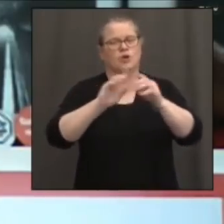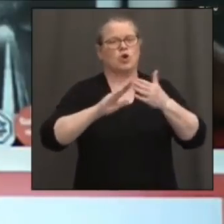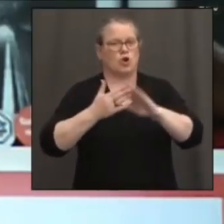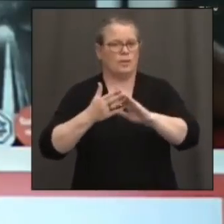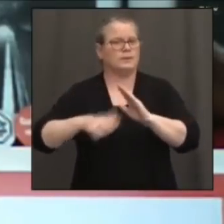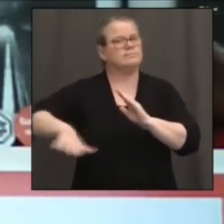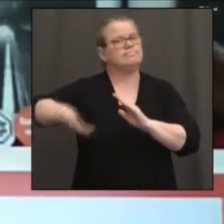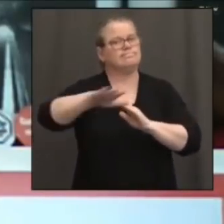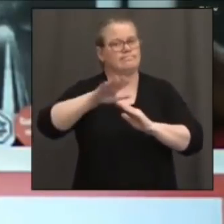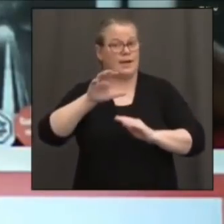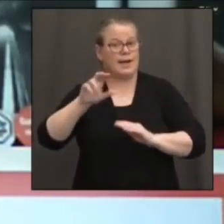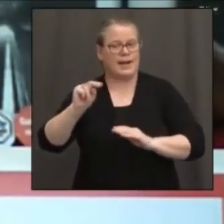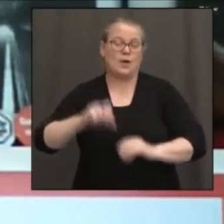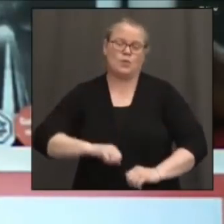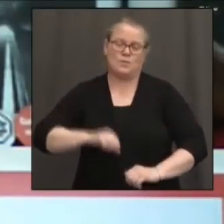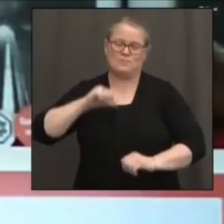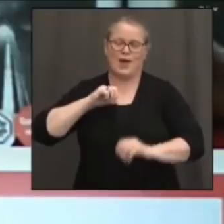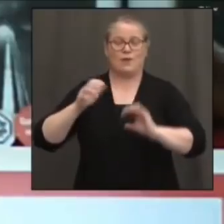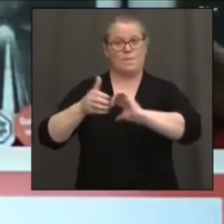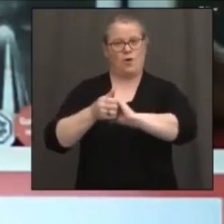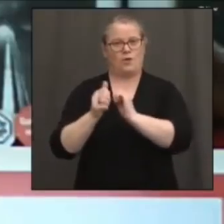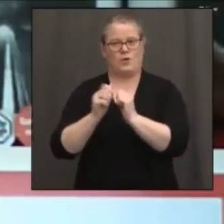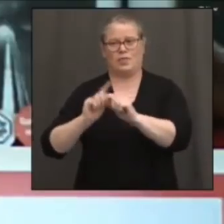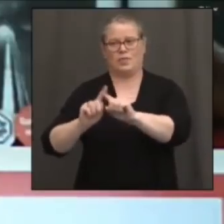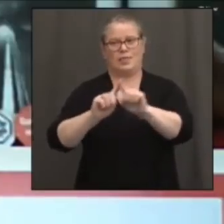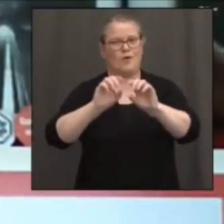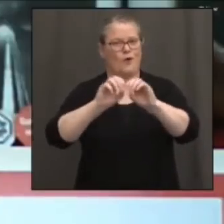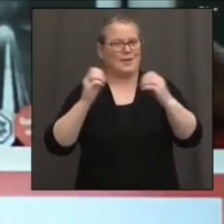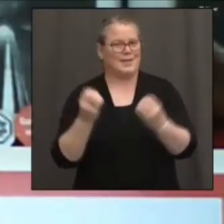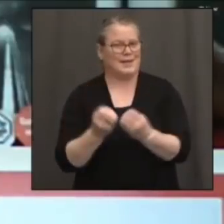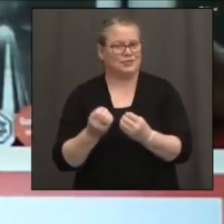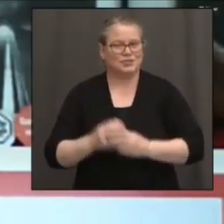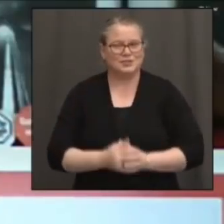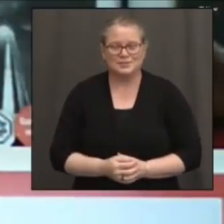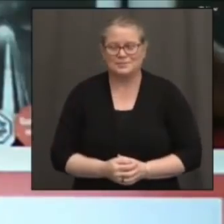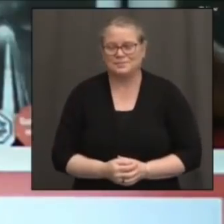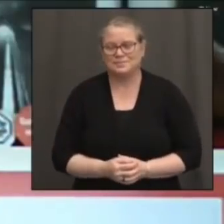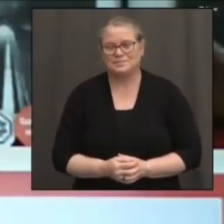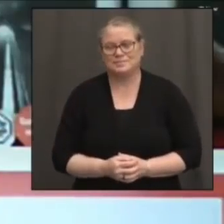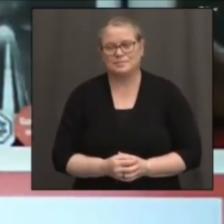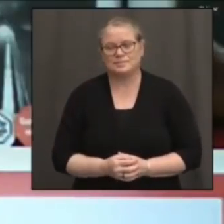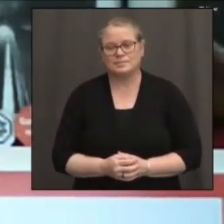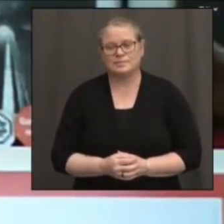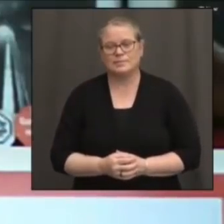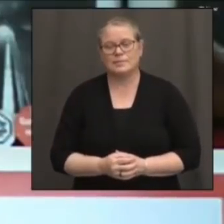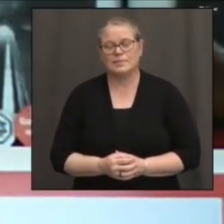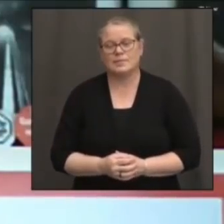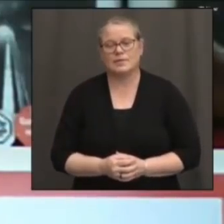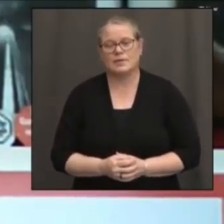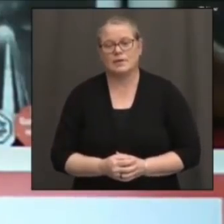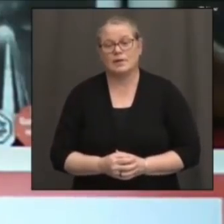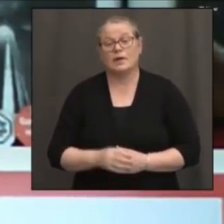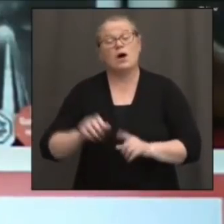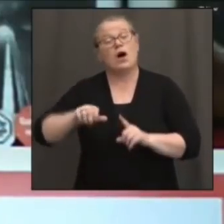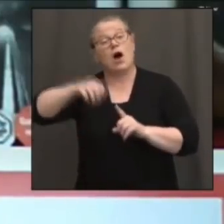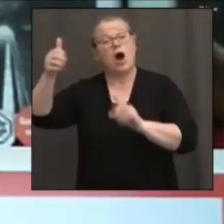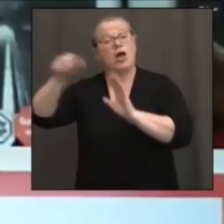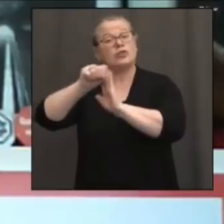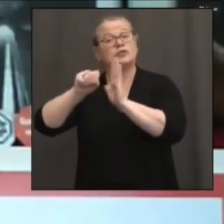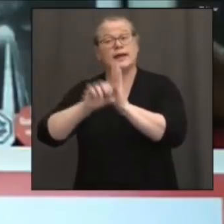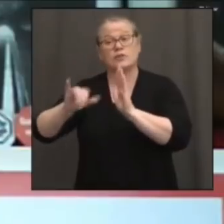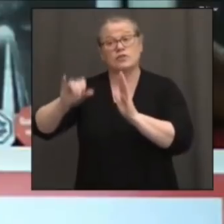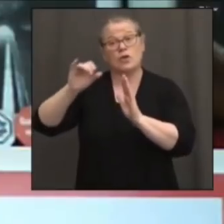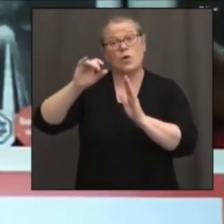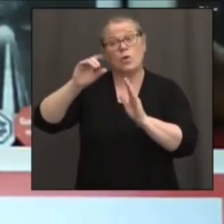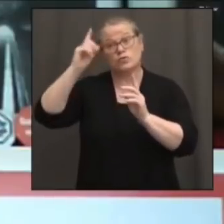these organizations. These strategies to invest in our community-based solutions to end gun violence have been very successful in other states like New York, New